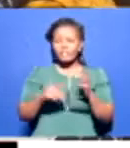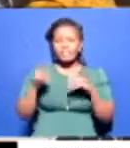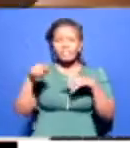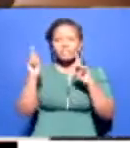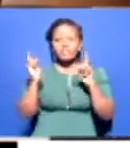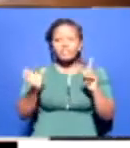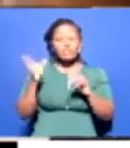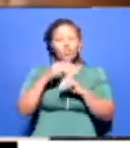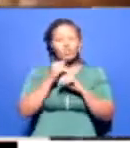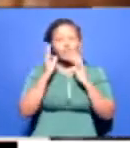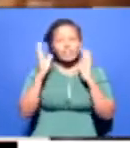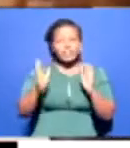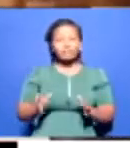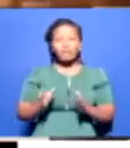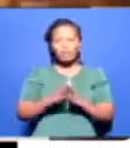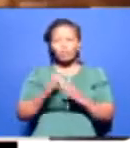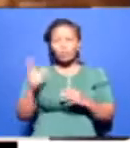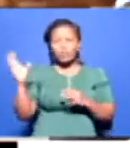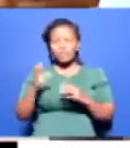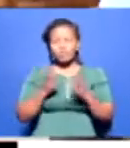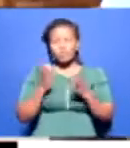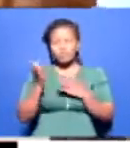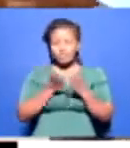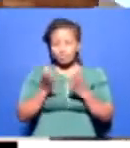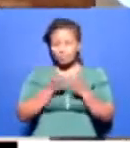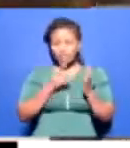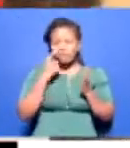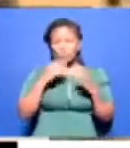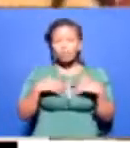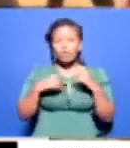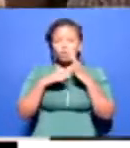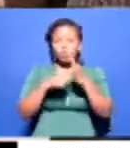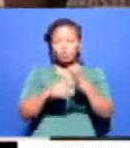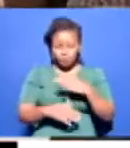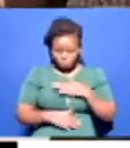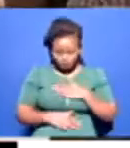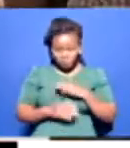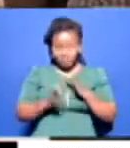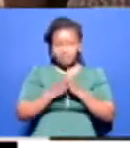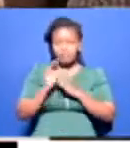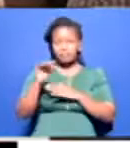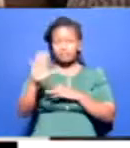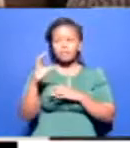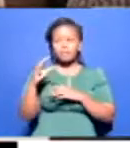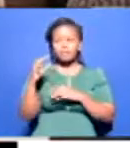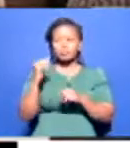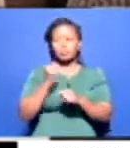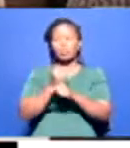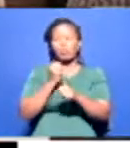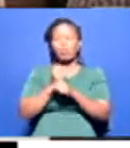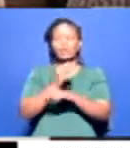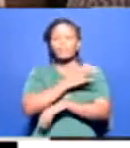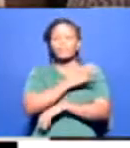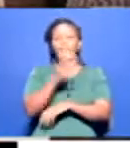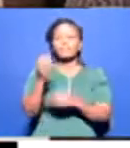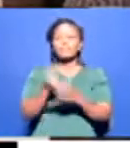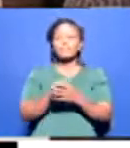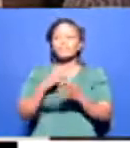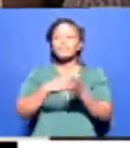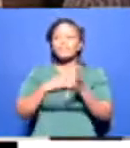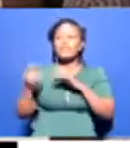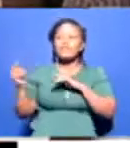civil servant who has demonstrated dignity in his current capacity. Leo nilikuwa nimekuja wa mumu kufanya kazi